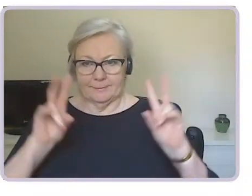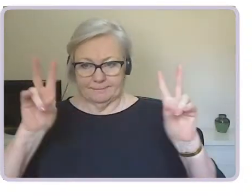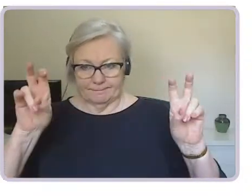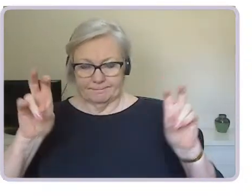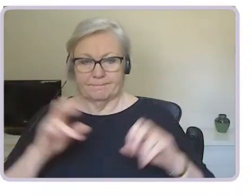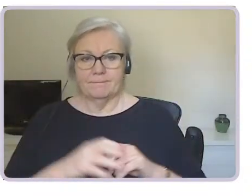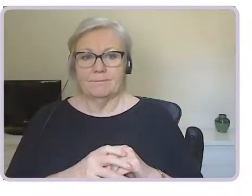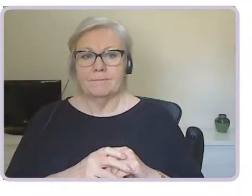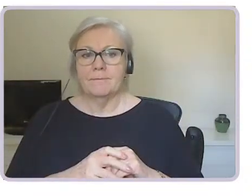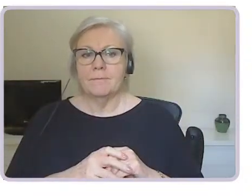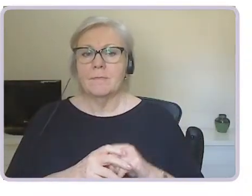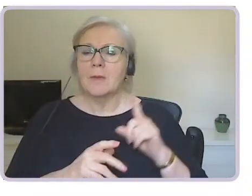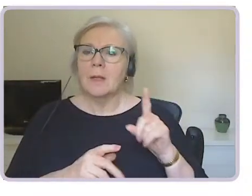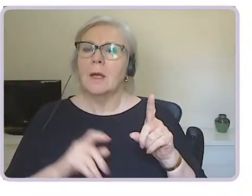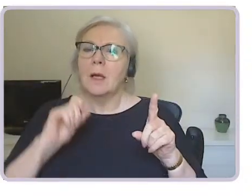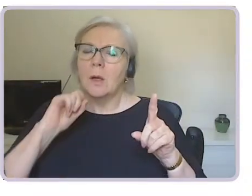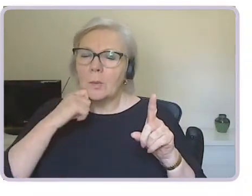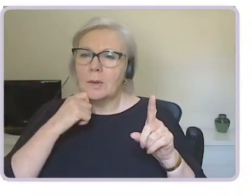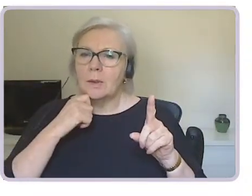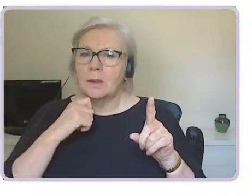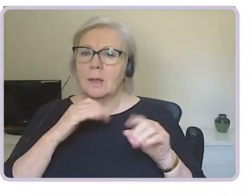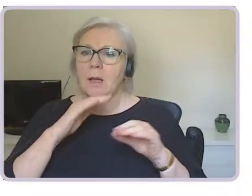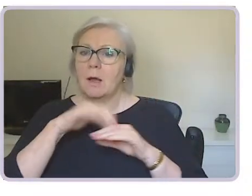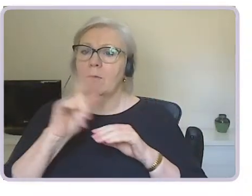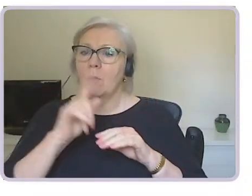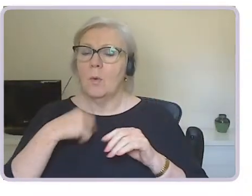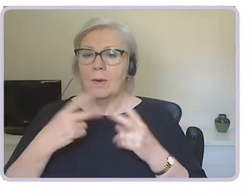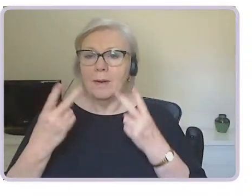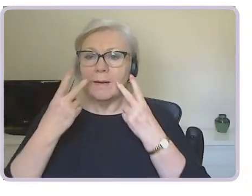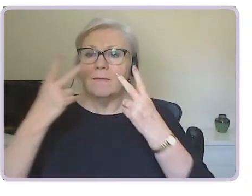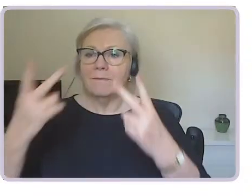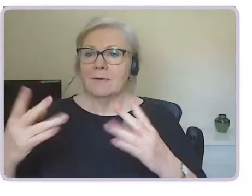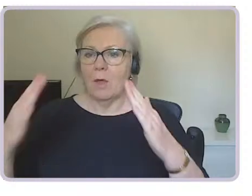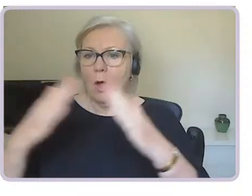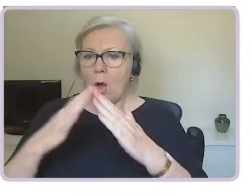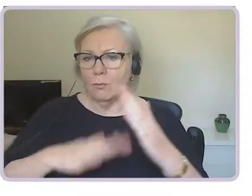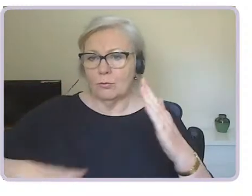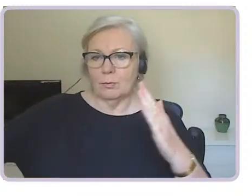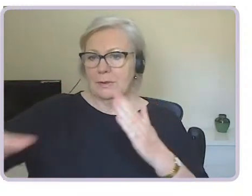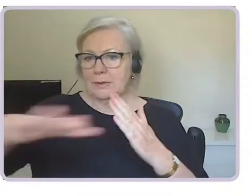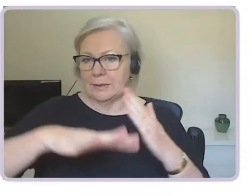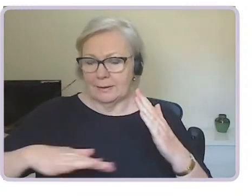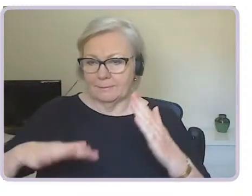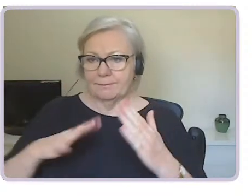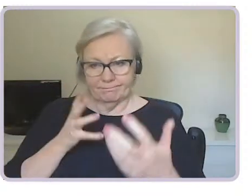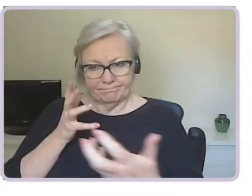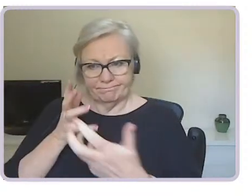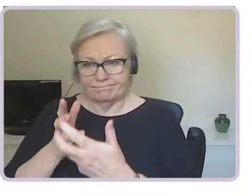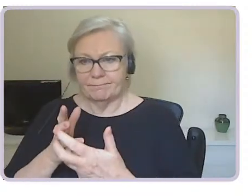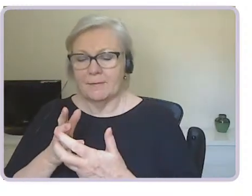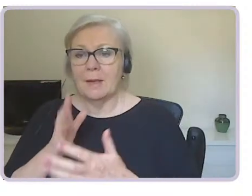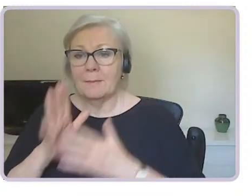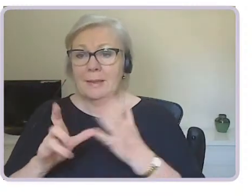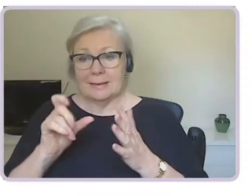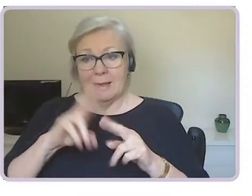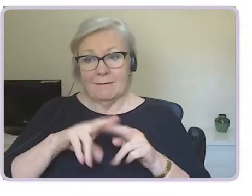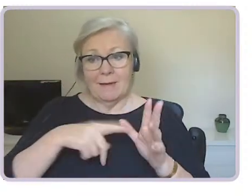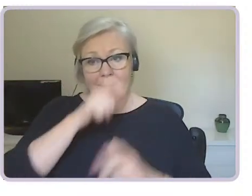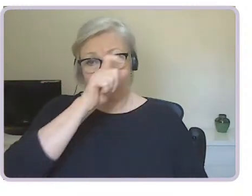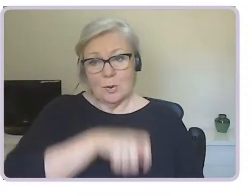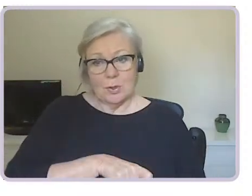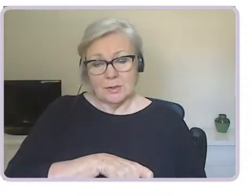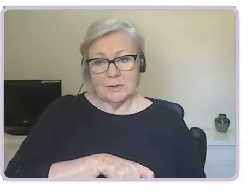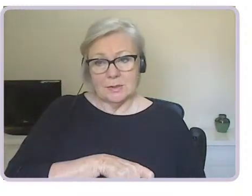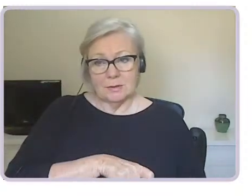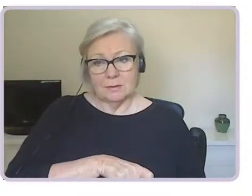This will centre around a property visit and direct engagement. That is, a CFA person if you would